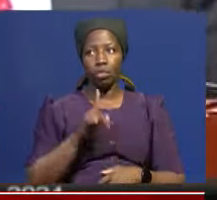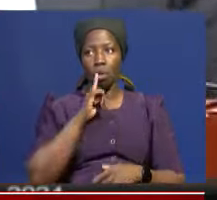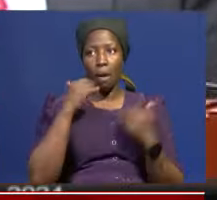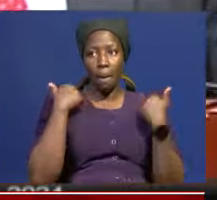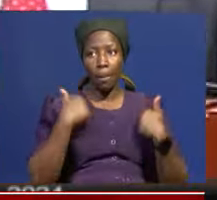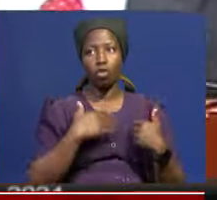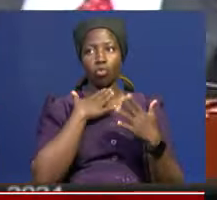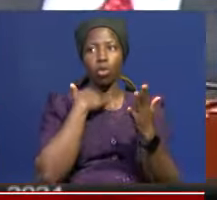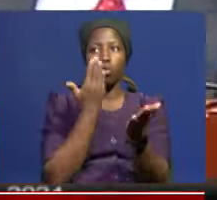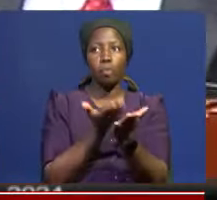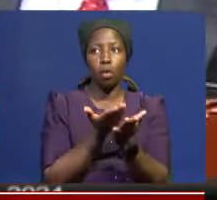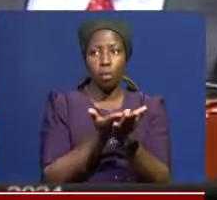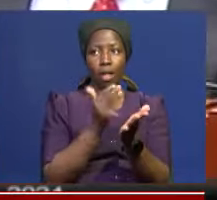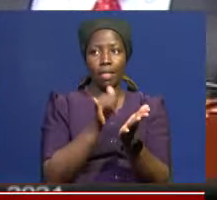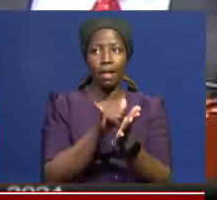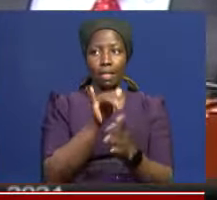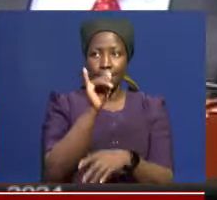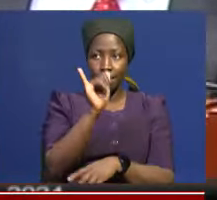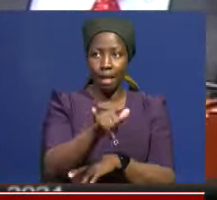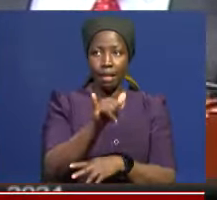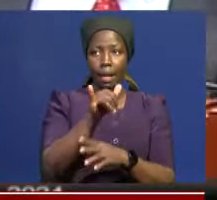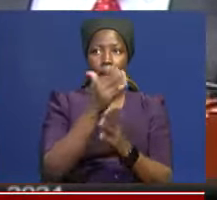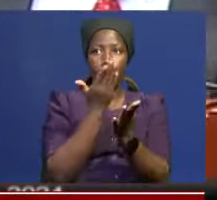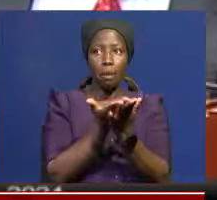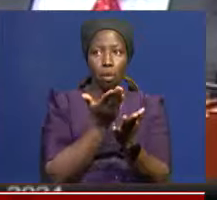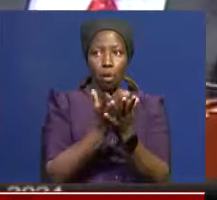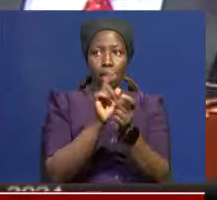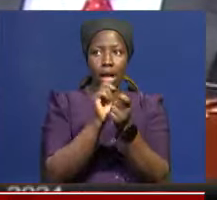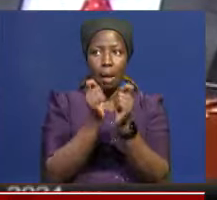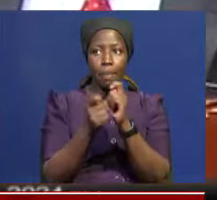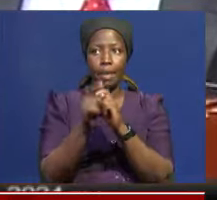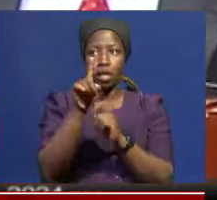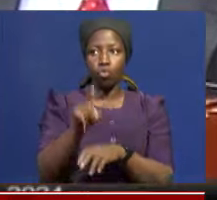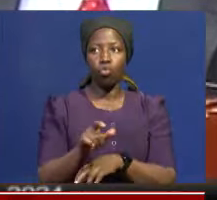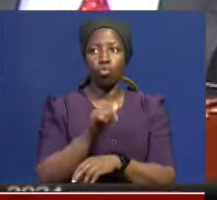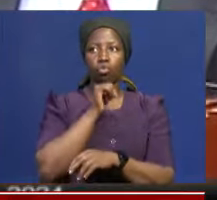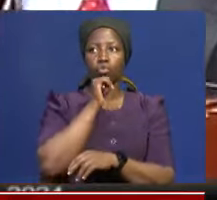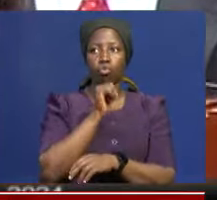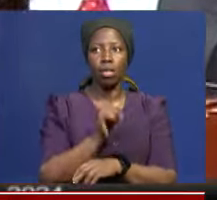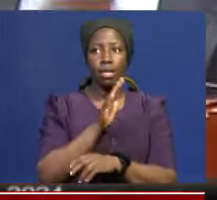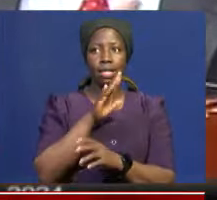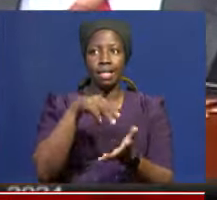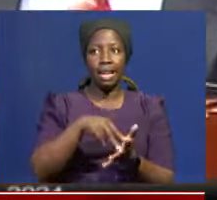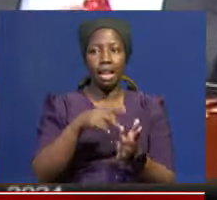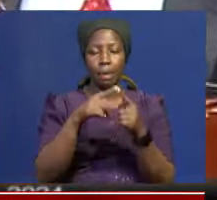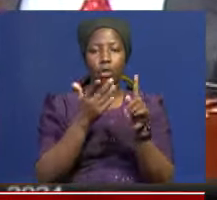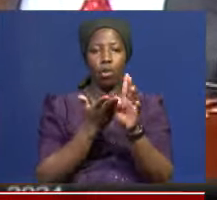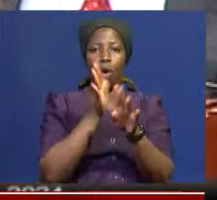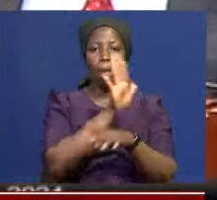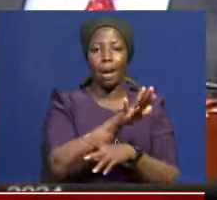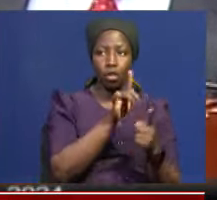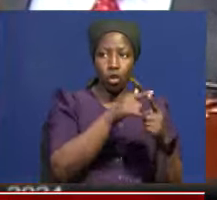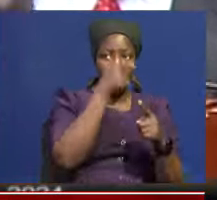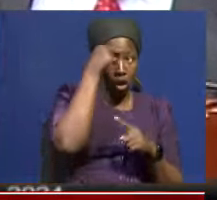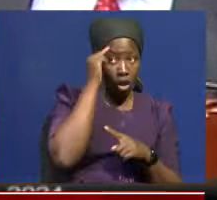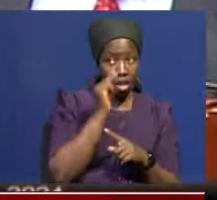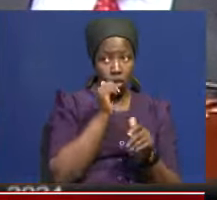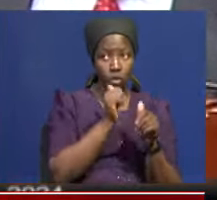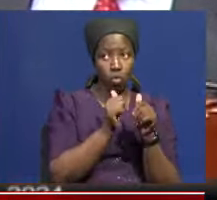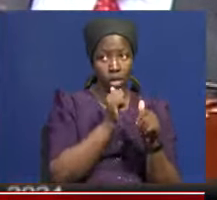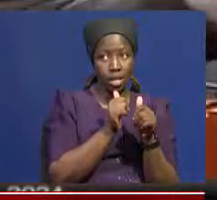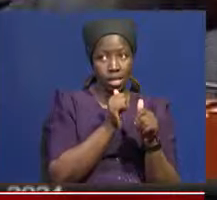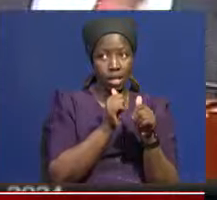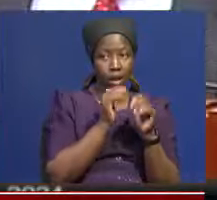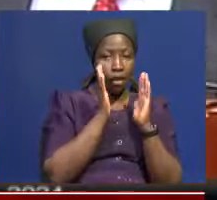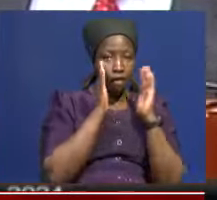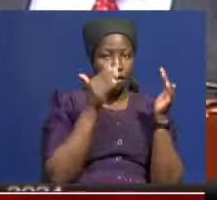propose that particular proposal amendment should not stand, but rather we go to the original that we base on the gross,